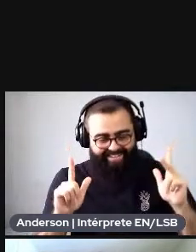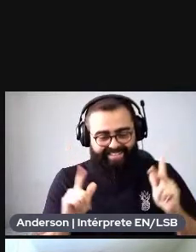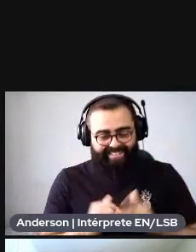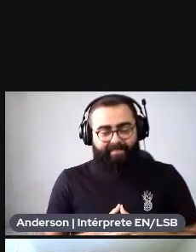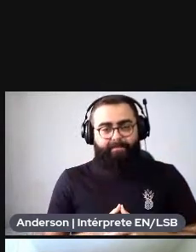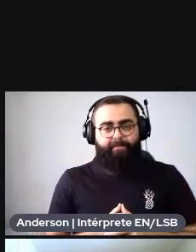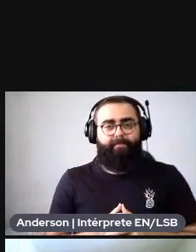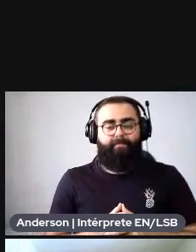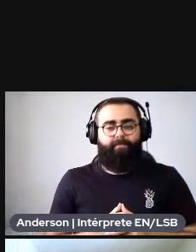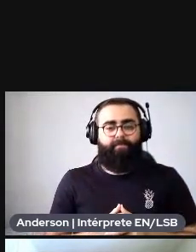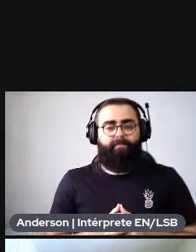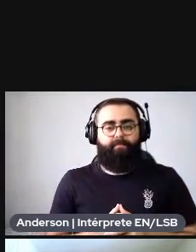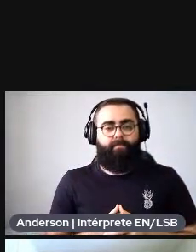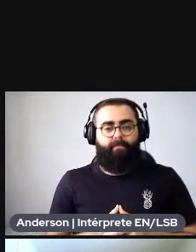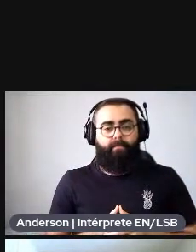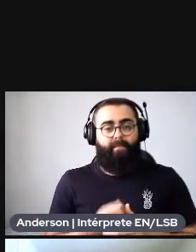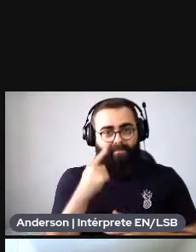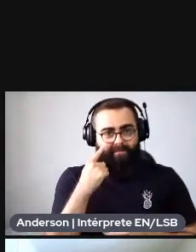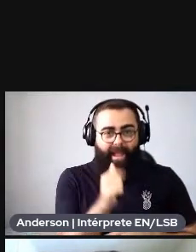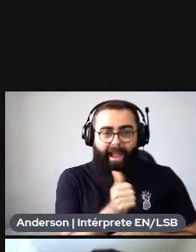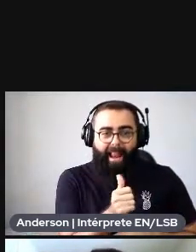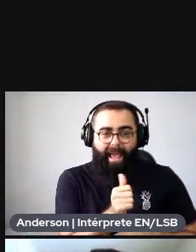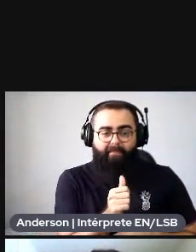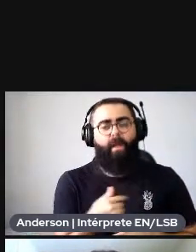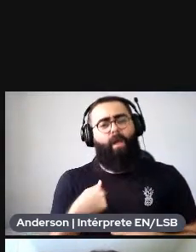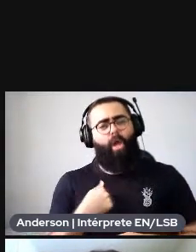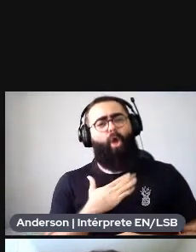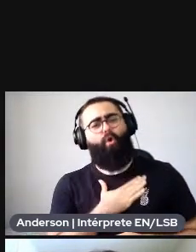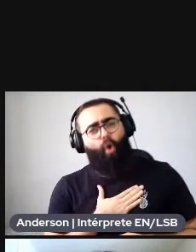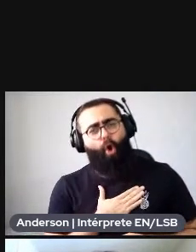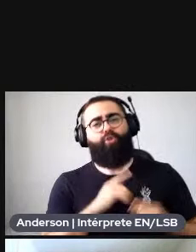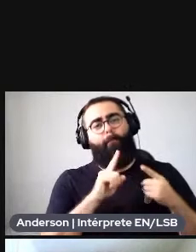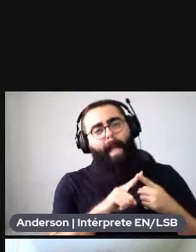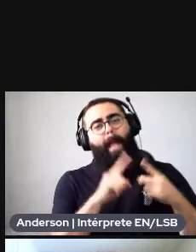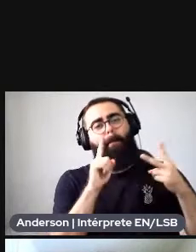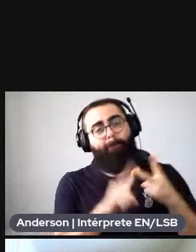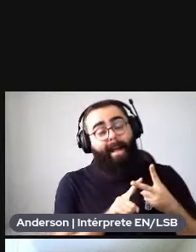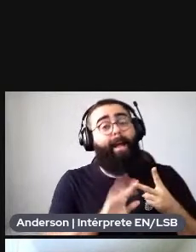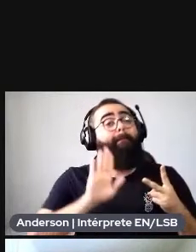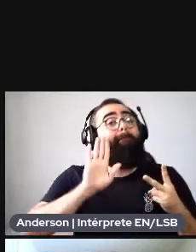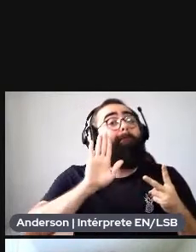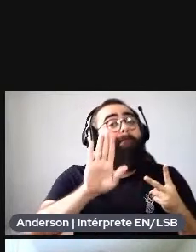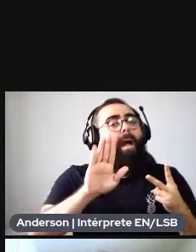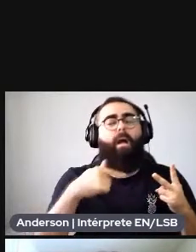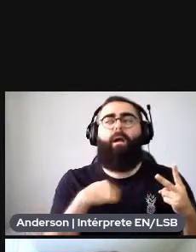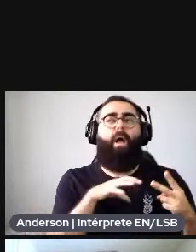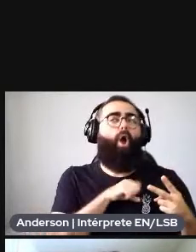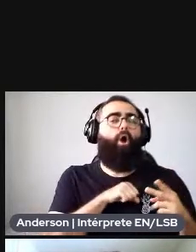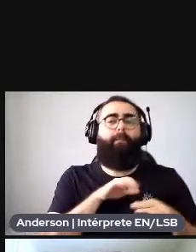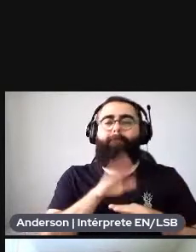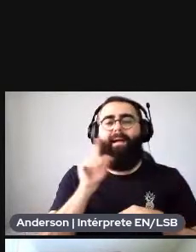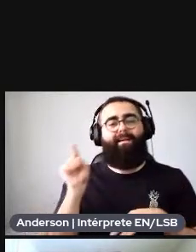En 11, me encanta, me gusta, pero lo que más me gusta, ¿no?